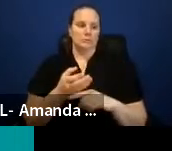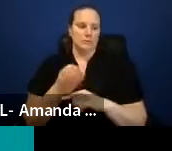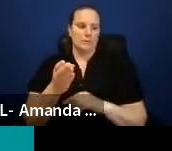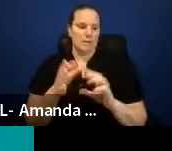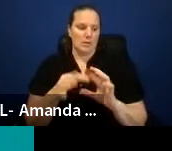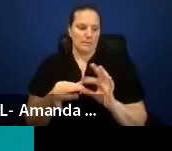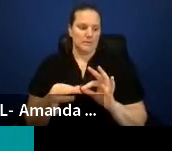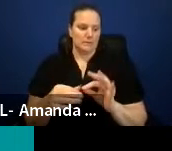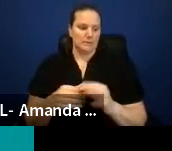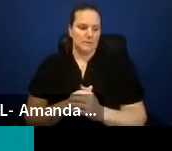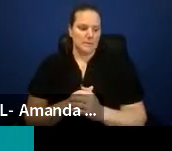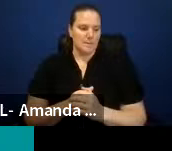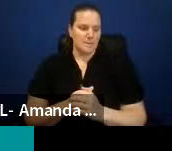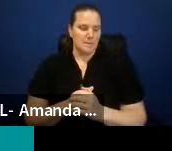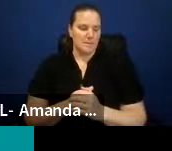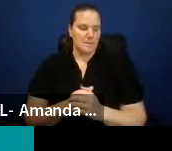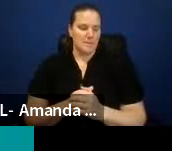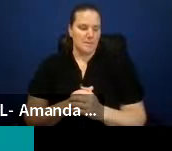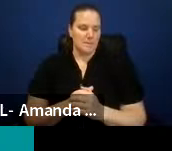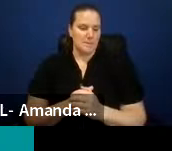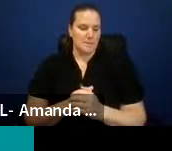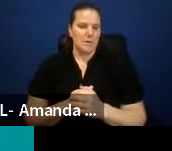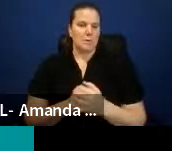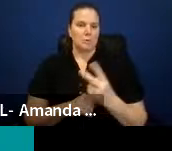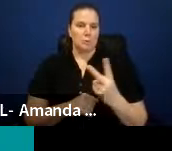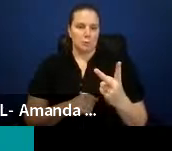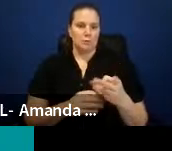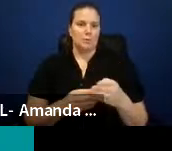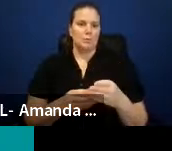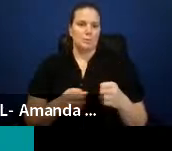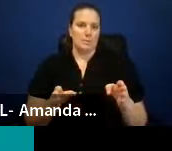comments. But we have the 2 public,